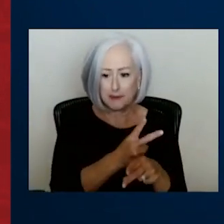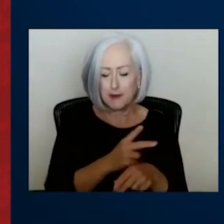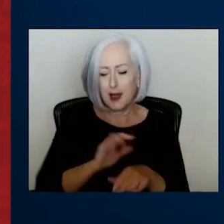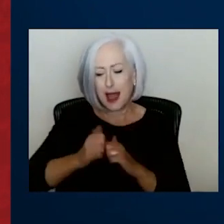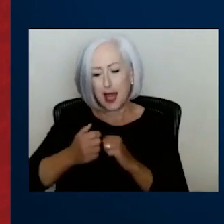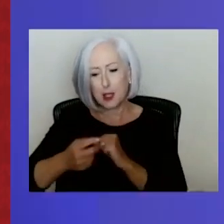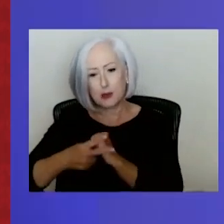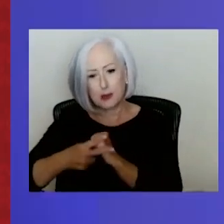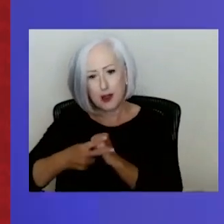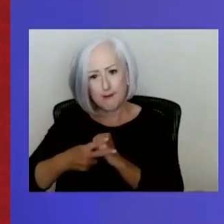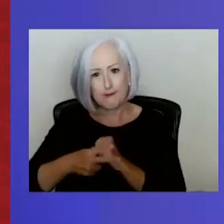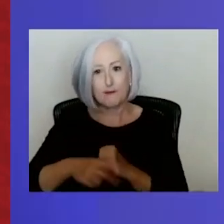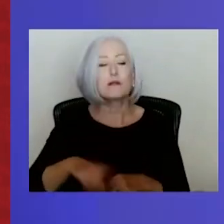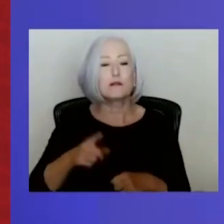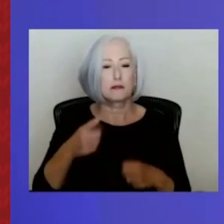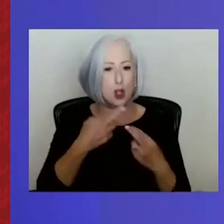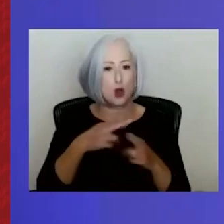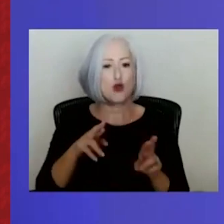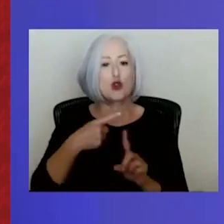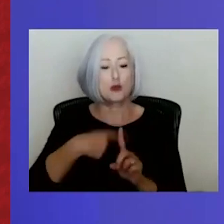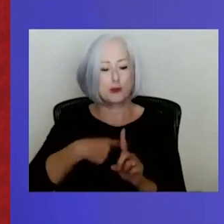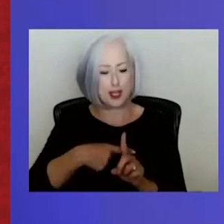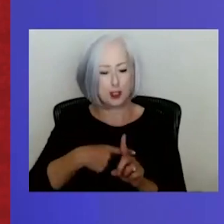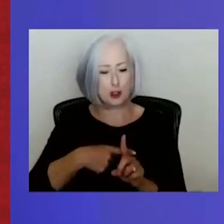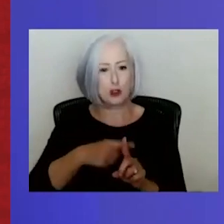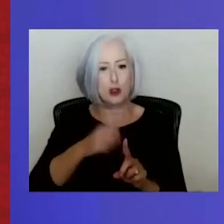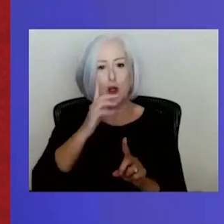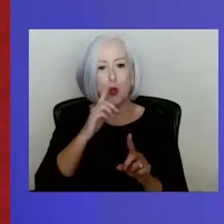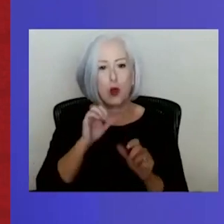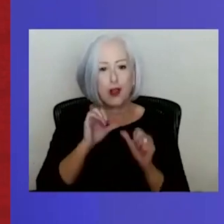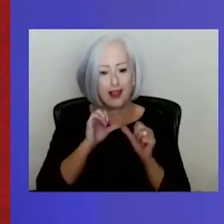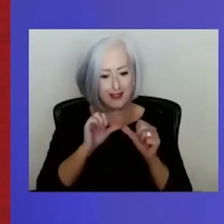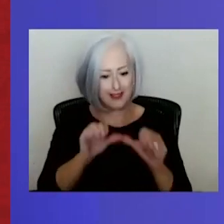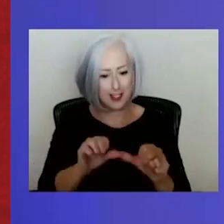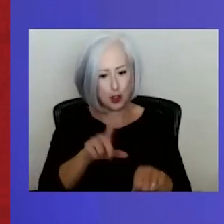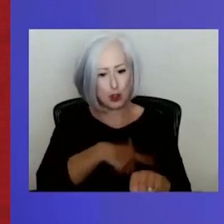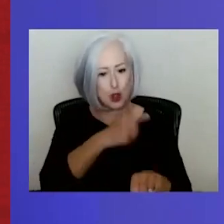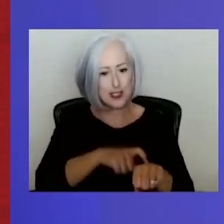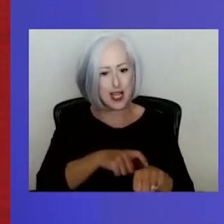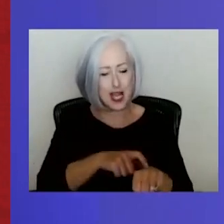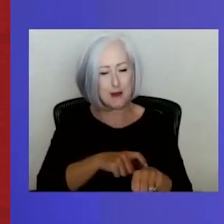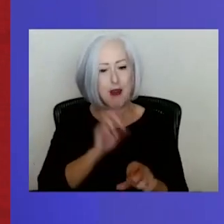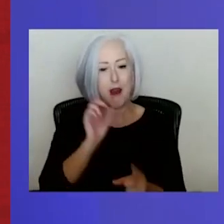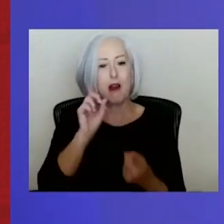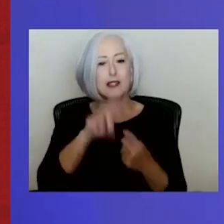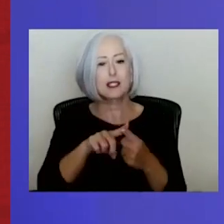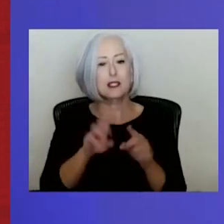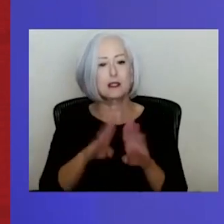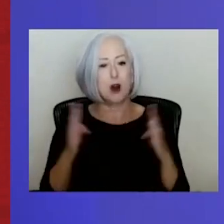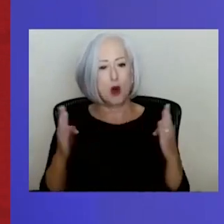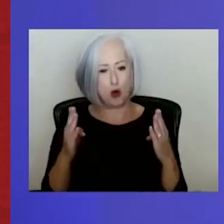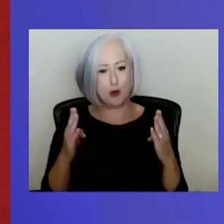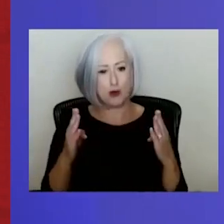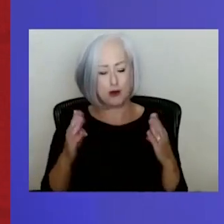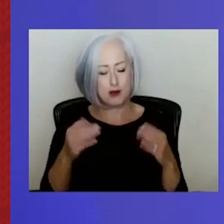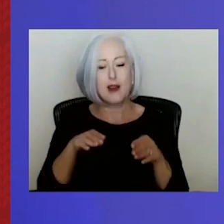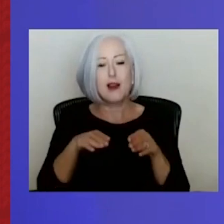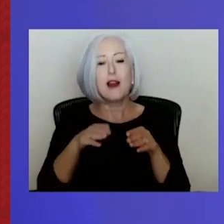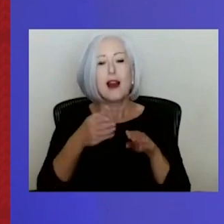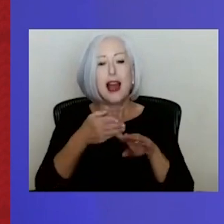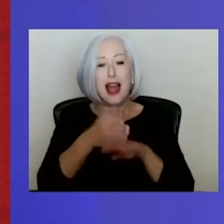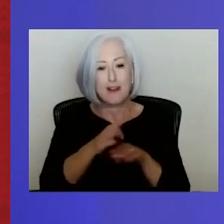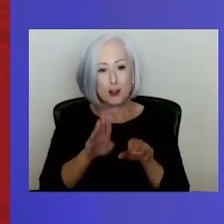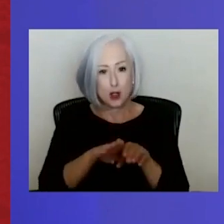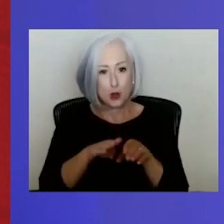and it does have a long shelf life until it is opened. And then once the product is opened and we start using it, we have to use it really within the hour